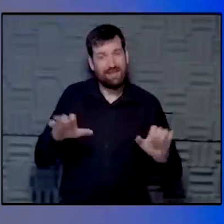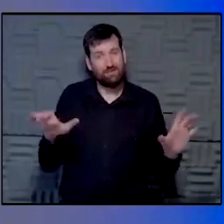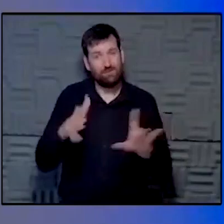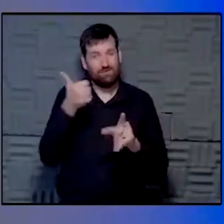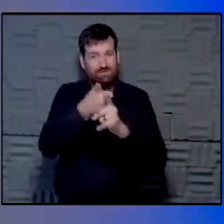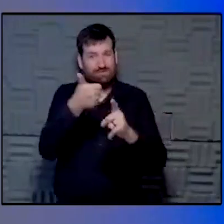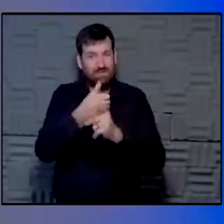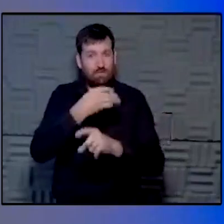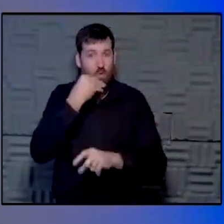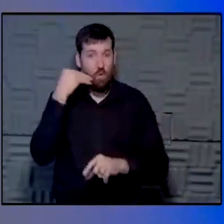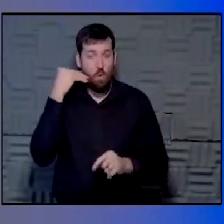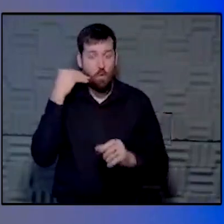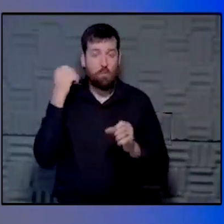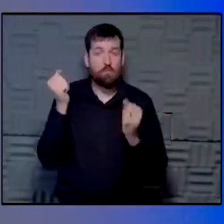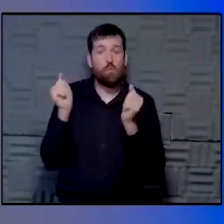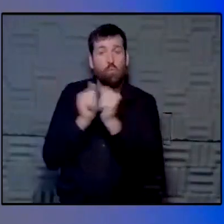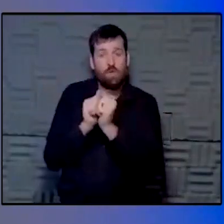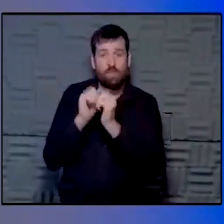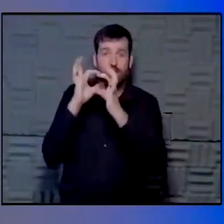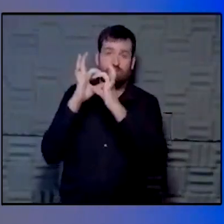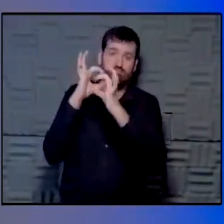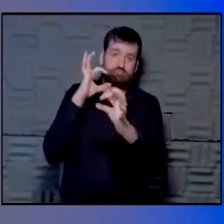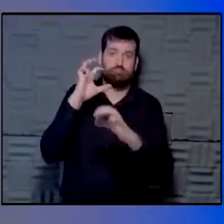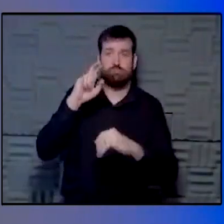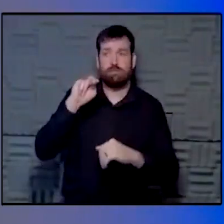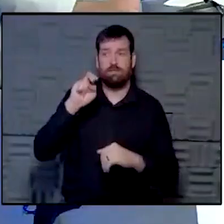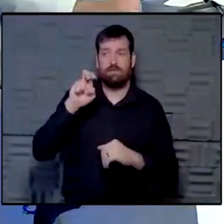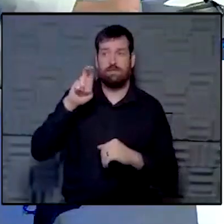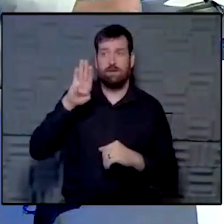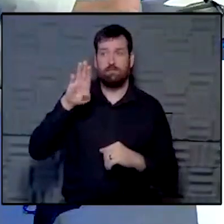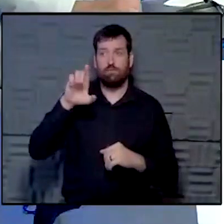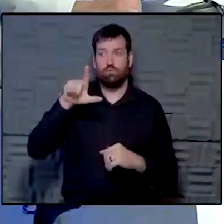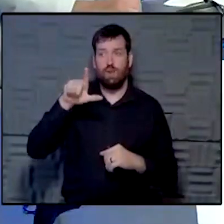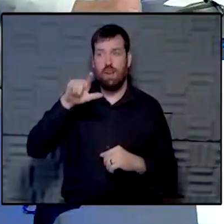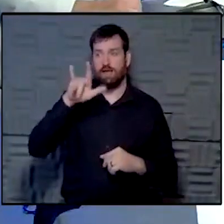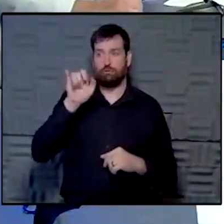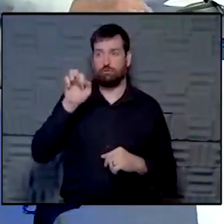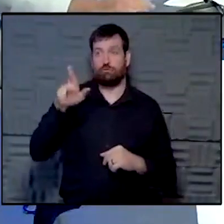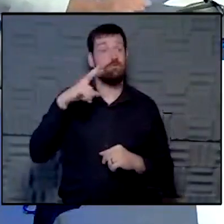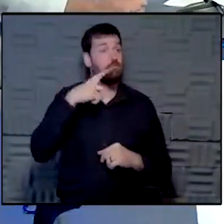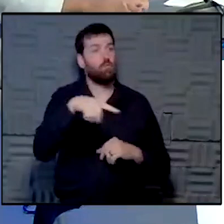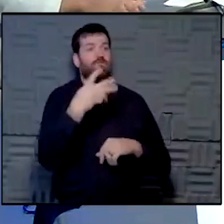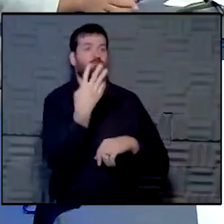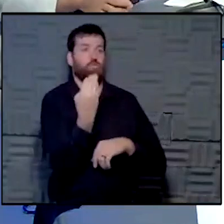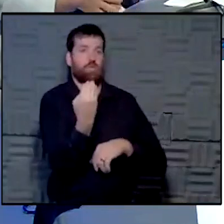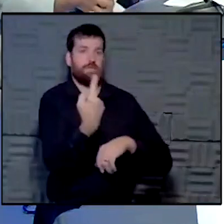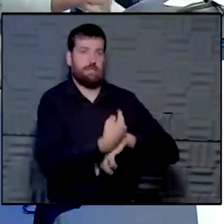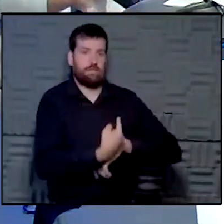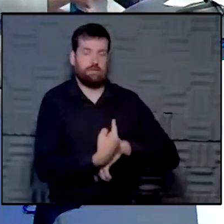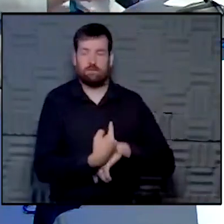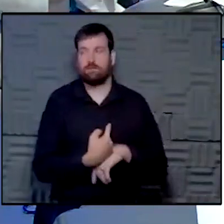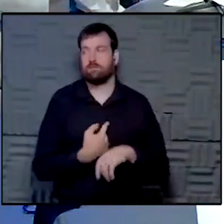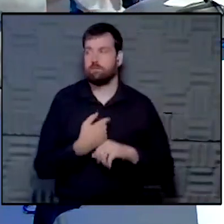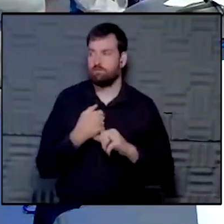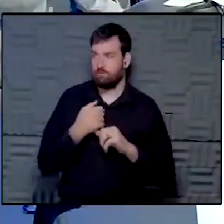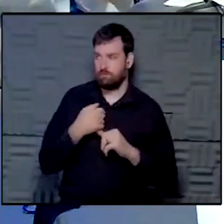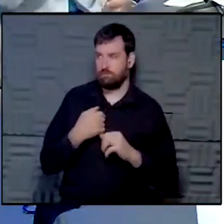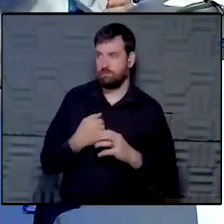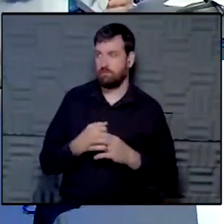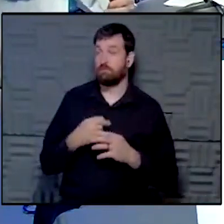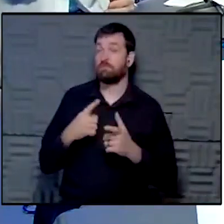home with a nebulizer. And is that a one-time treatment? I'm sorry. For 14 days. For 14 days. Yeah, Once a day, 14 days, and